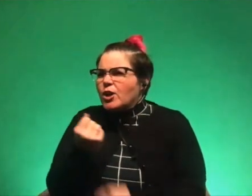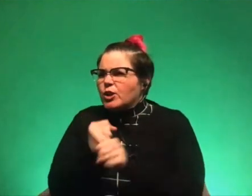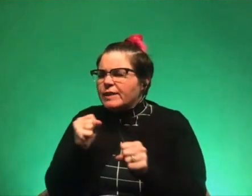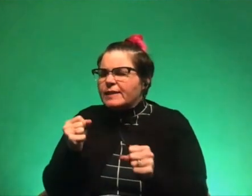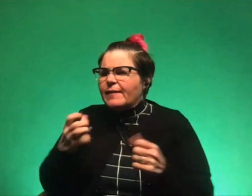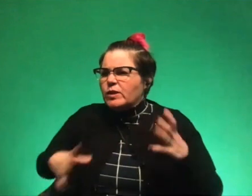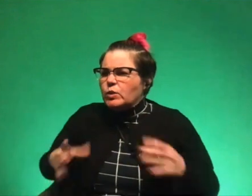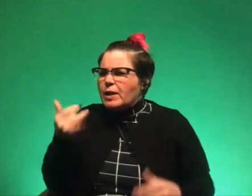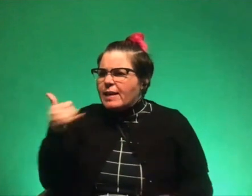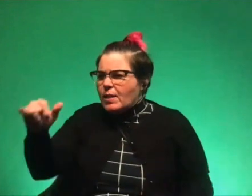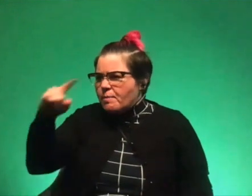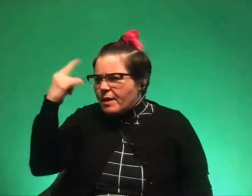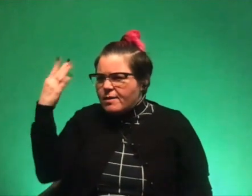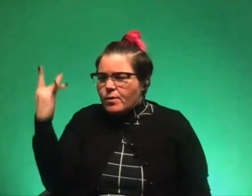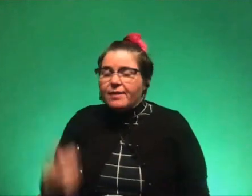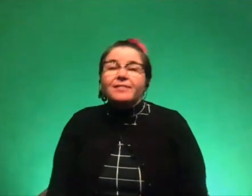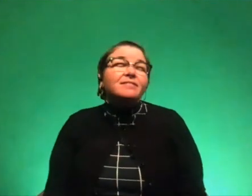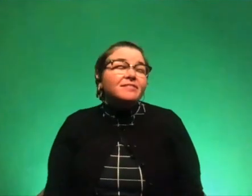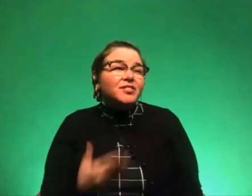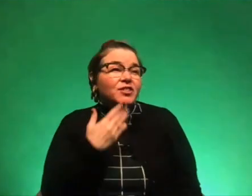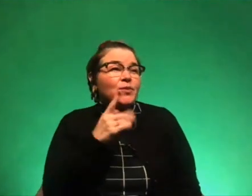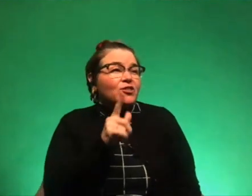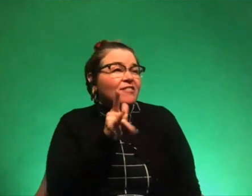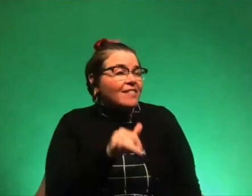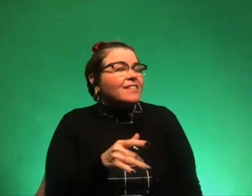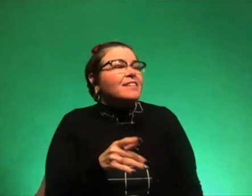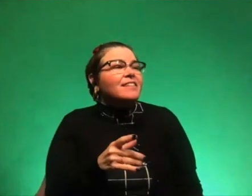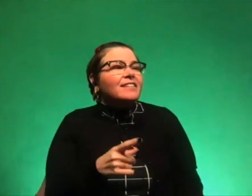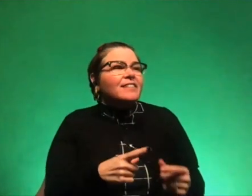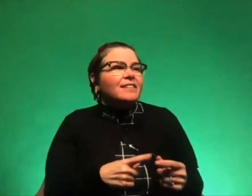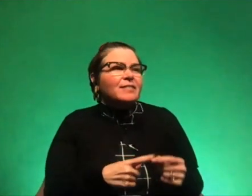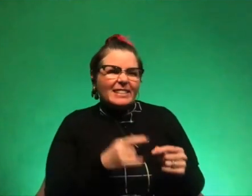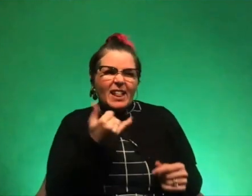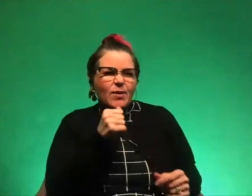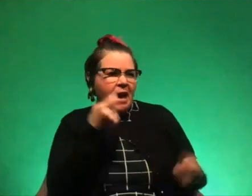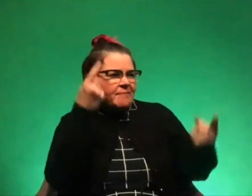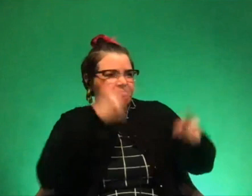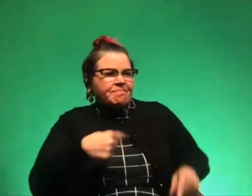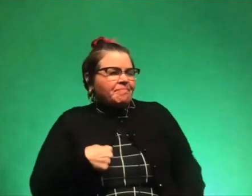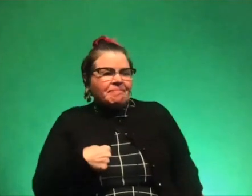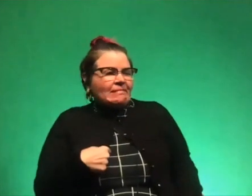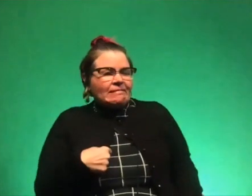and black? That's a great question, Lily, especially because I don't really think yellow is my color.